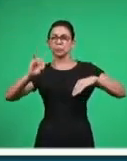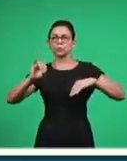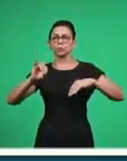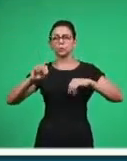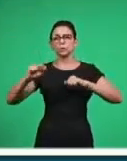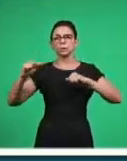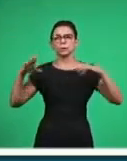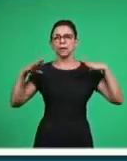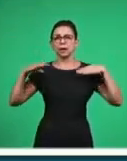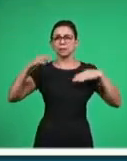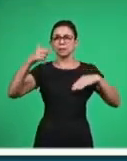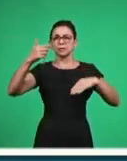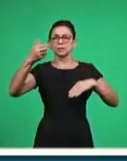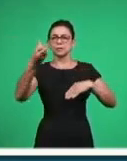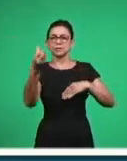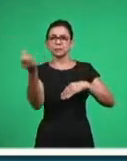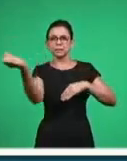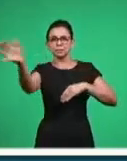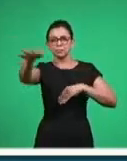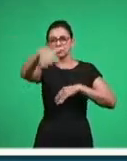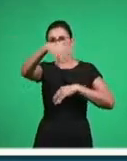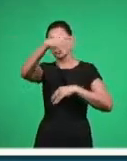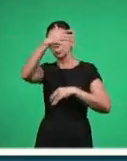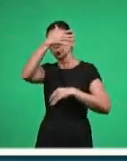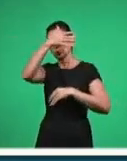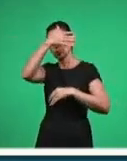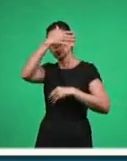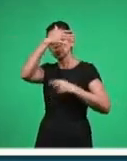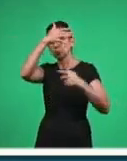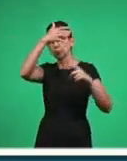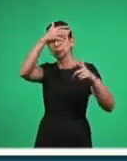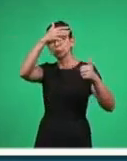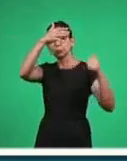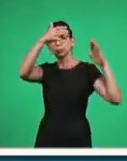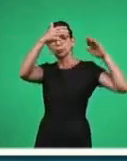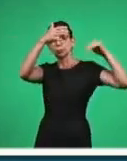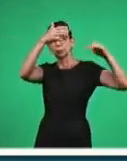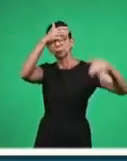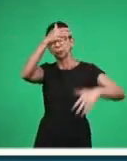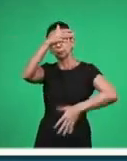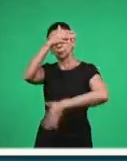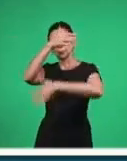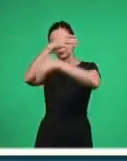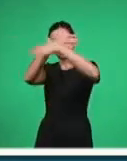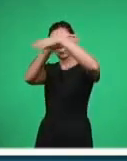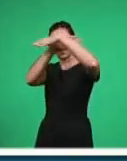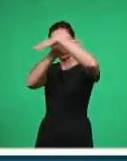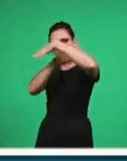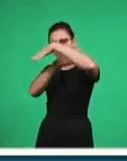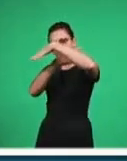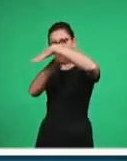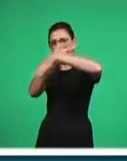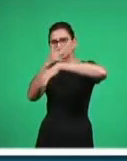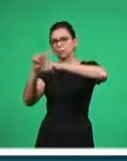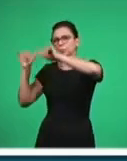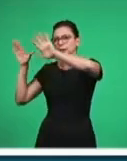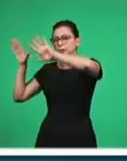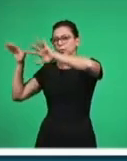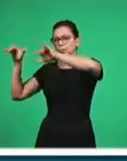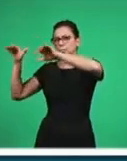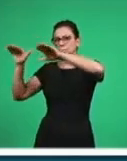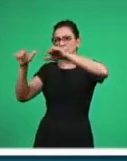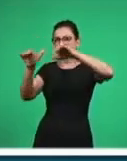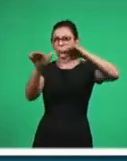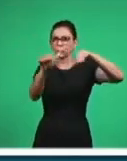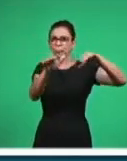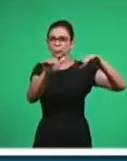seraphim. Each one had six wings. With two he covered his face, with two he covered his feet, and with two